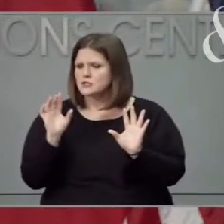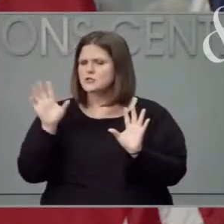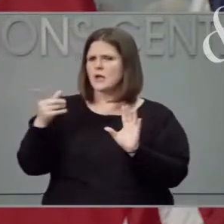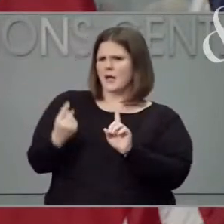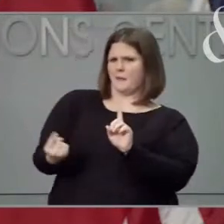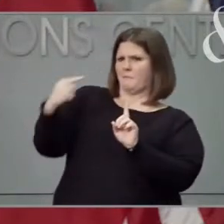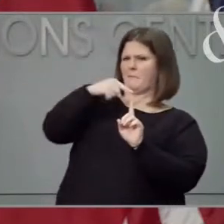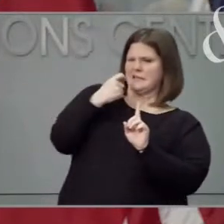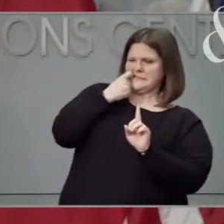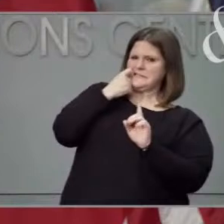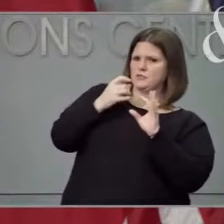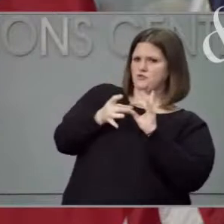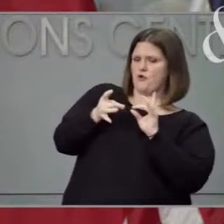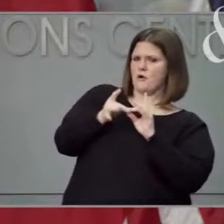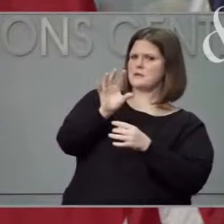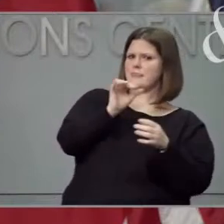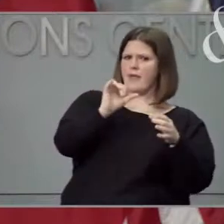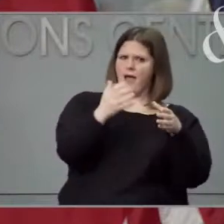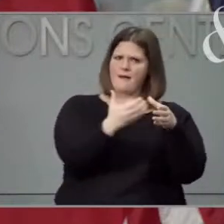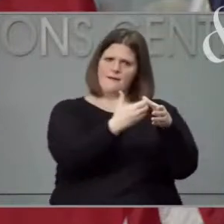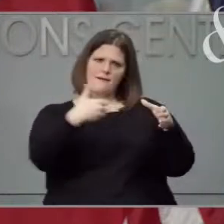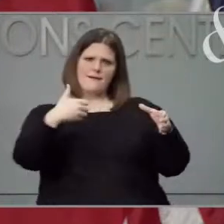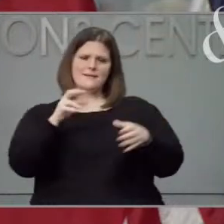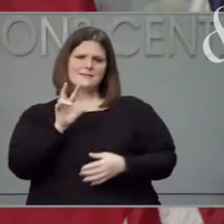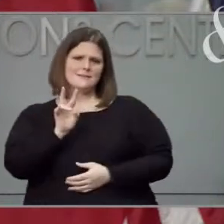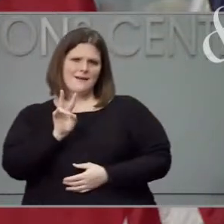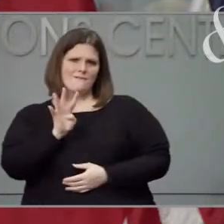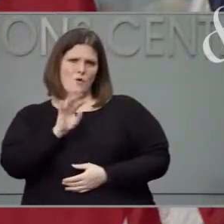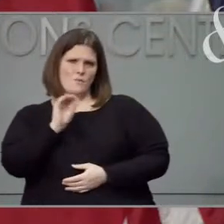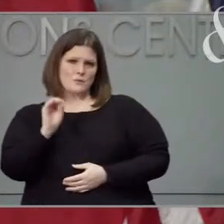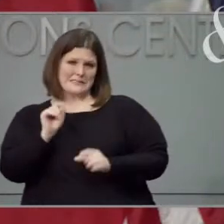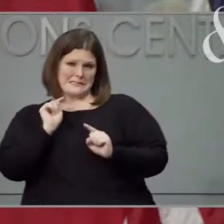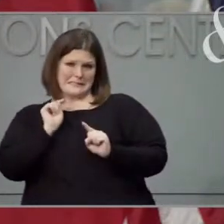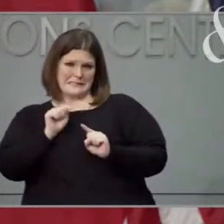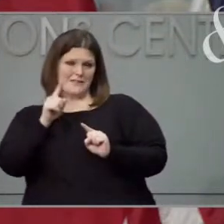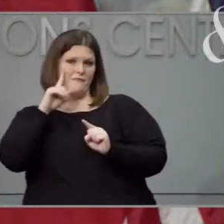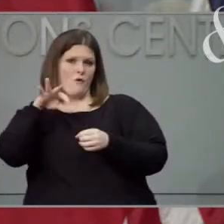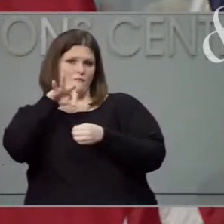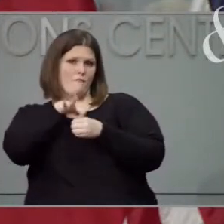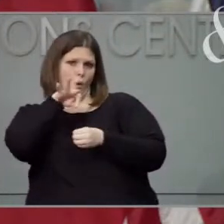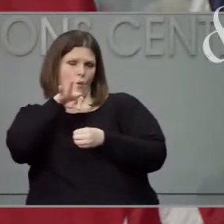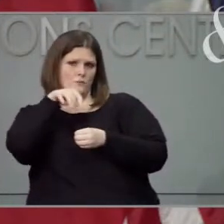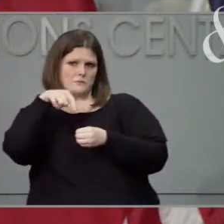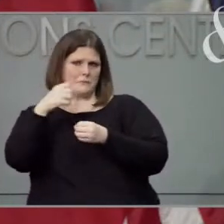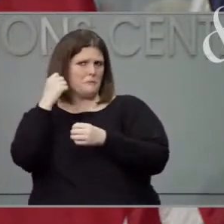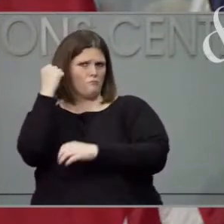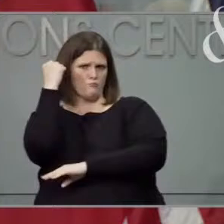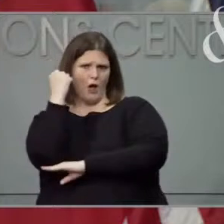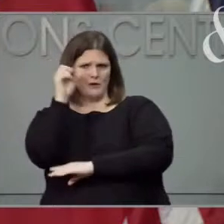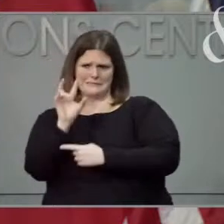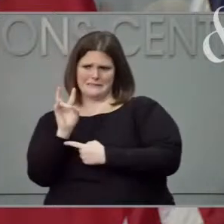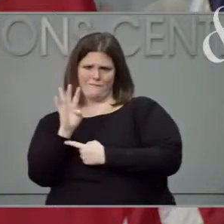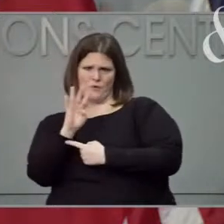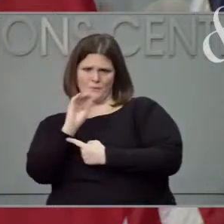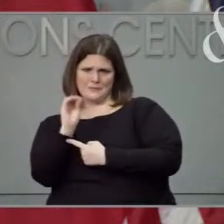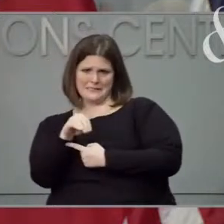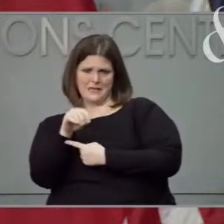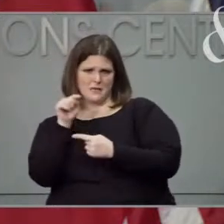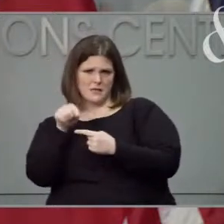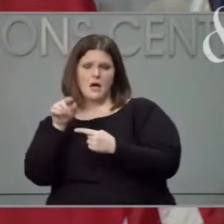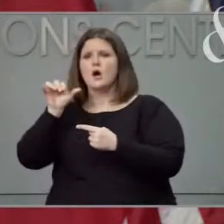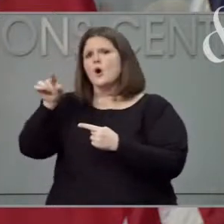mentioned 74%, which is a record for voter participation in the election. Can you